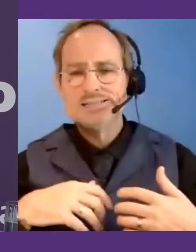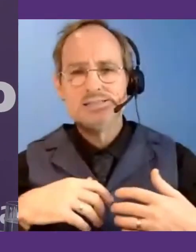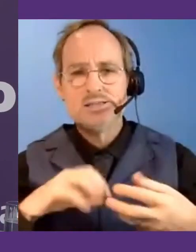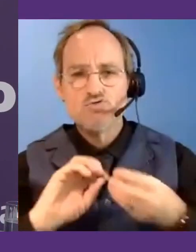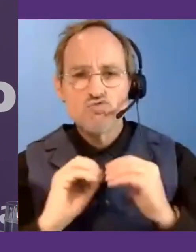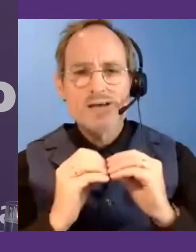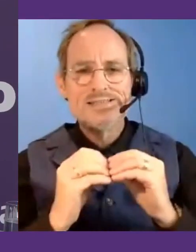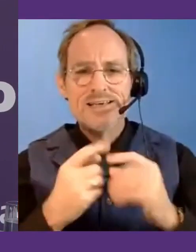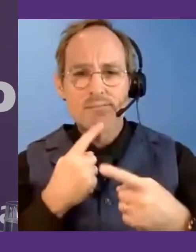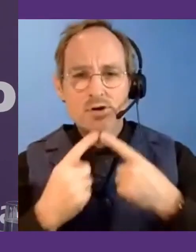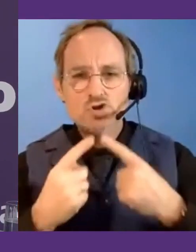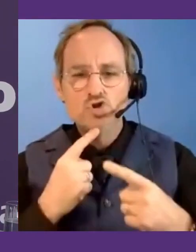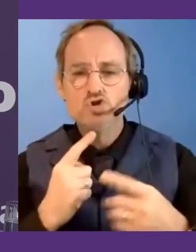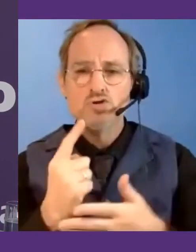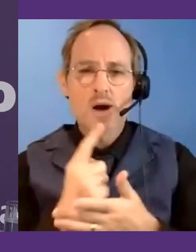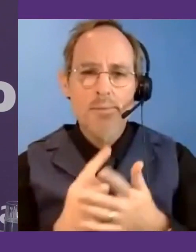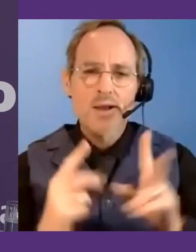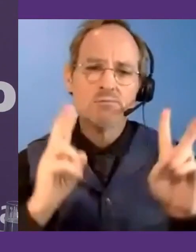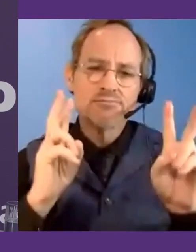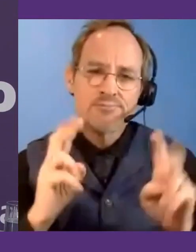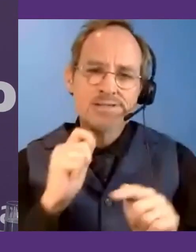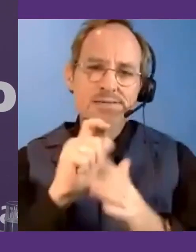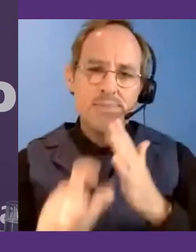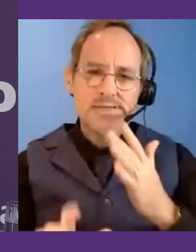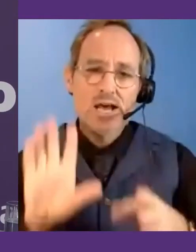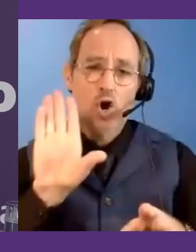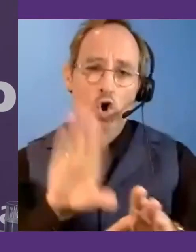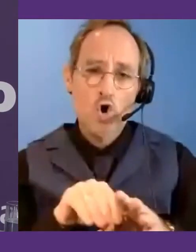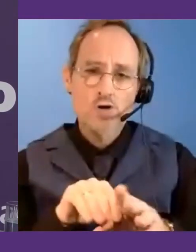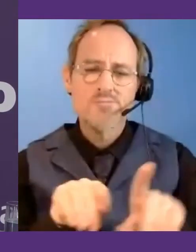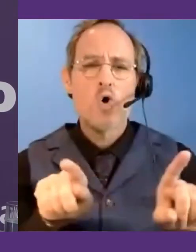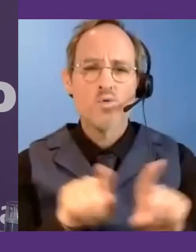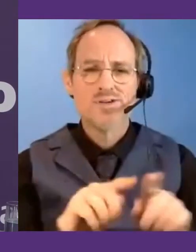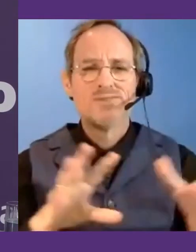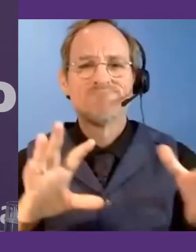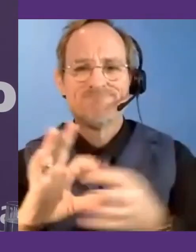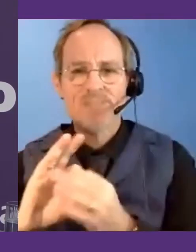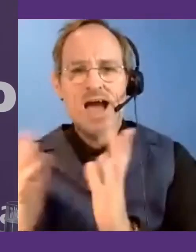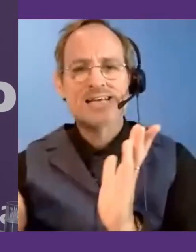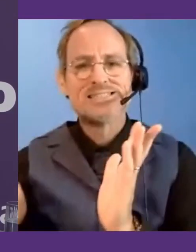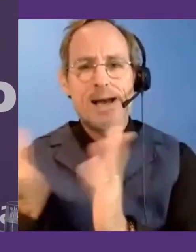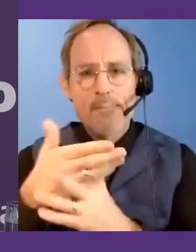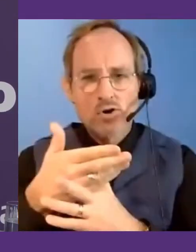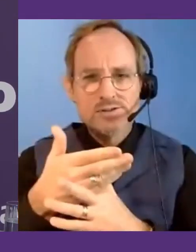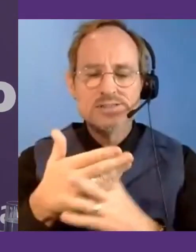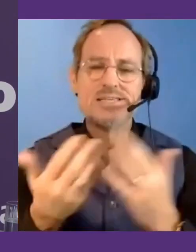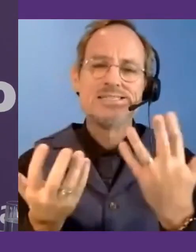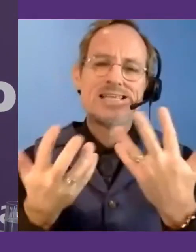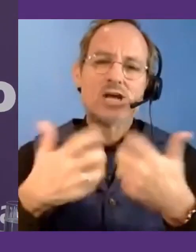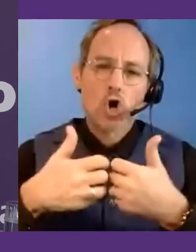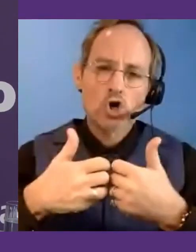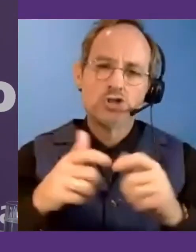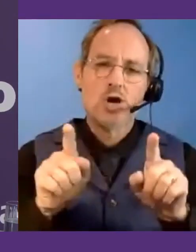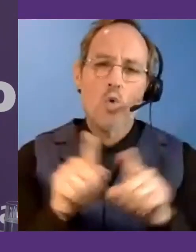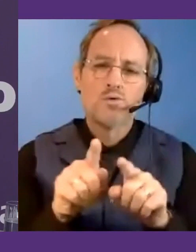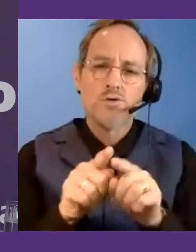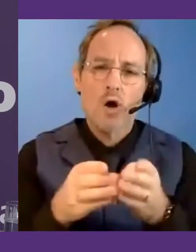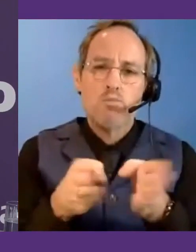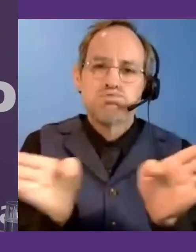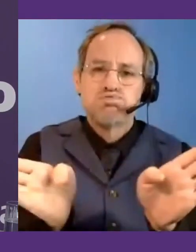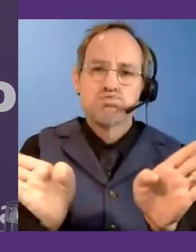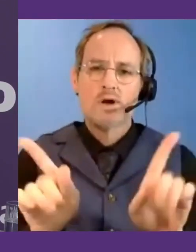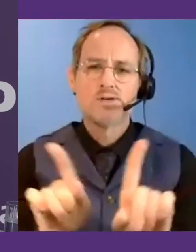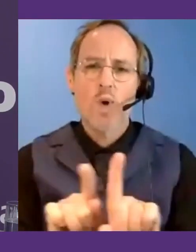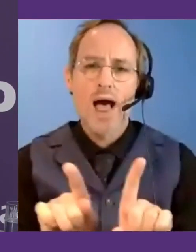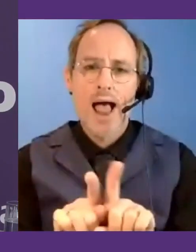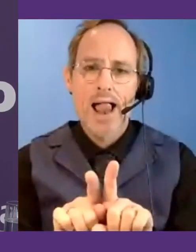disability and inclusion. And there's a really strong connection with accessibility, but it's not only about technology. So I think it really plays into our hands